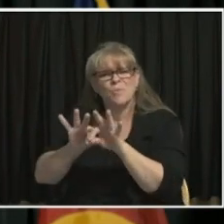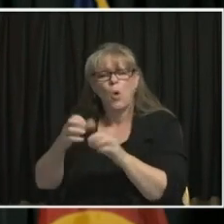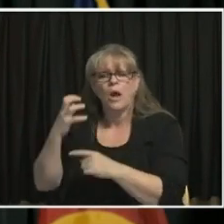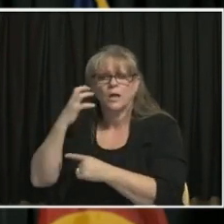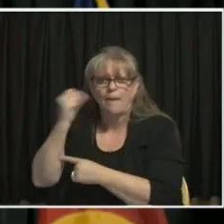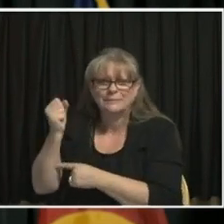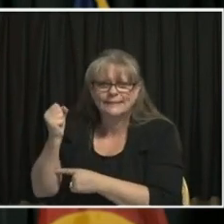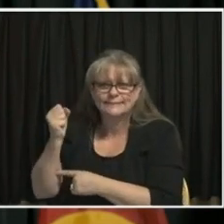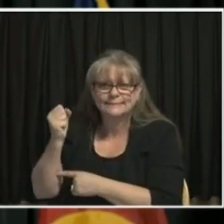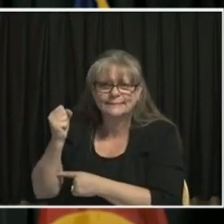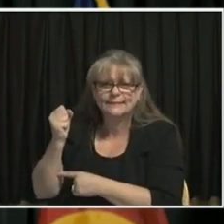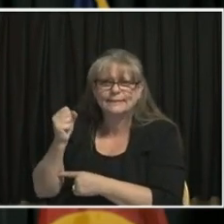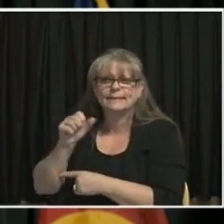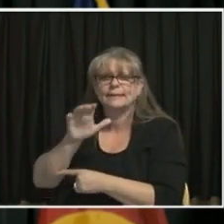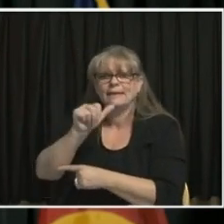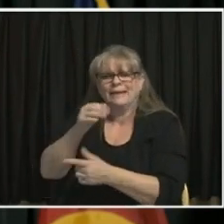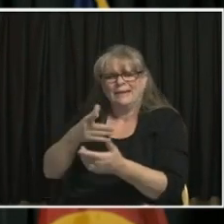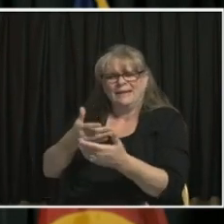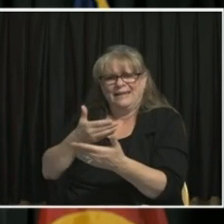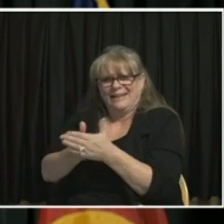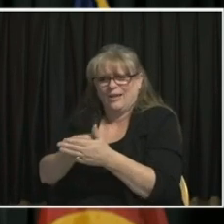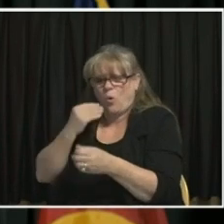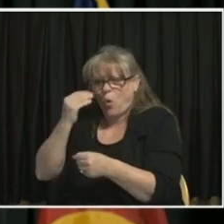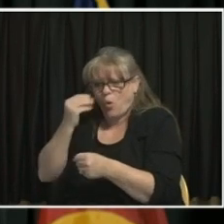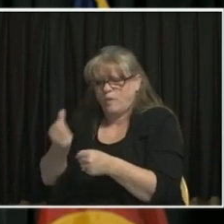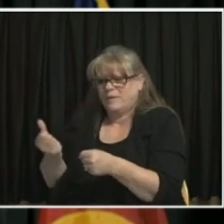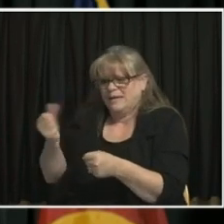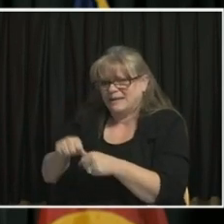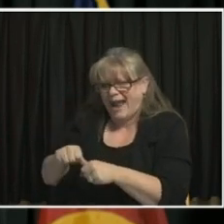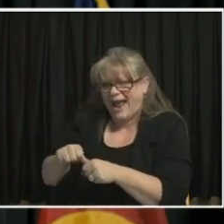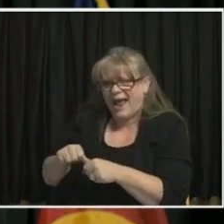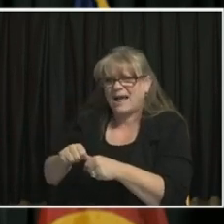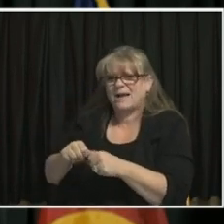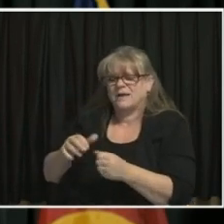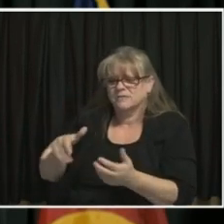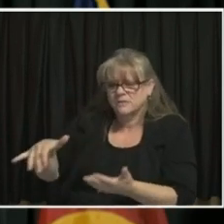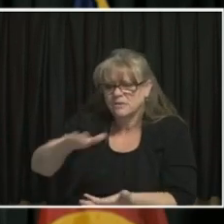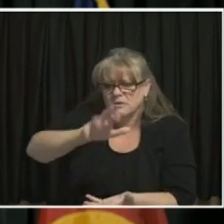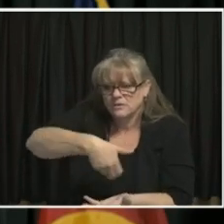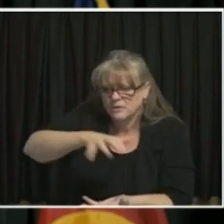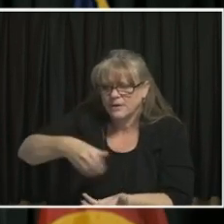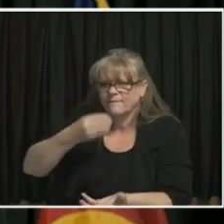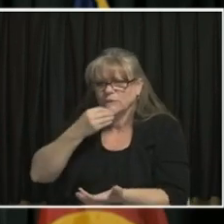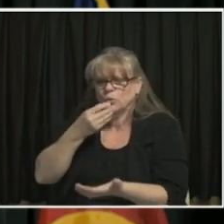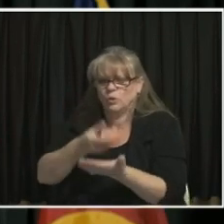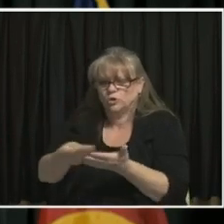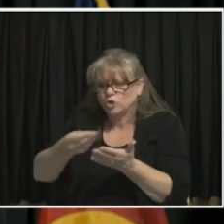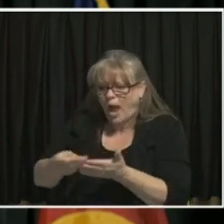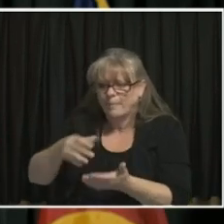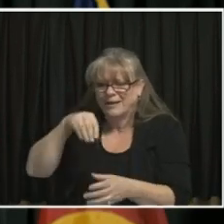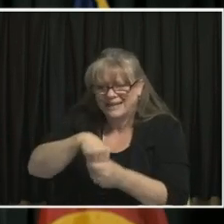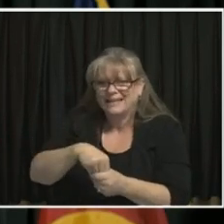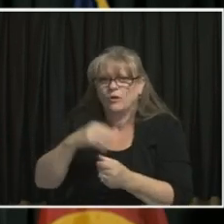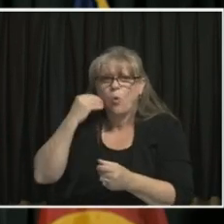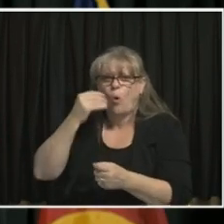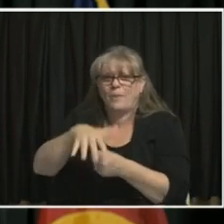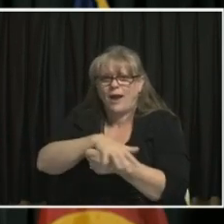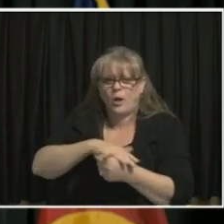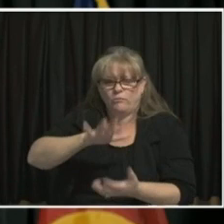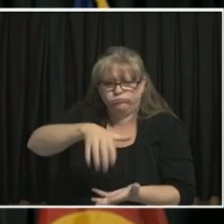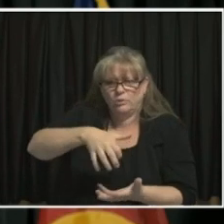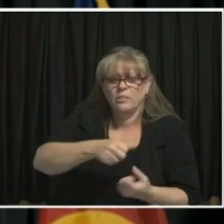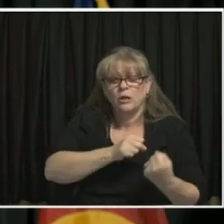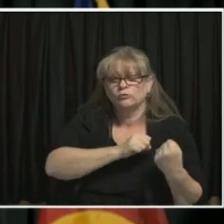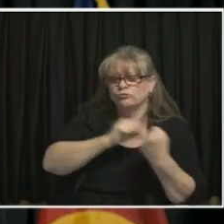automobile in your local area, get the supplies you need from stores in your local area, including food, and then yes, you can go hike or you